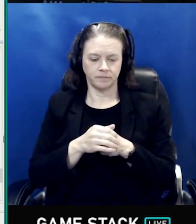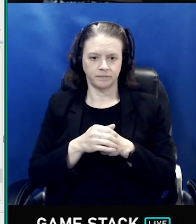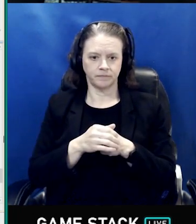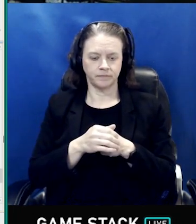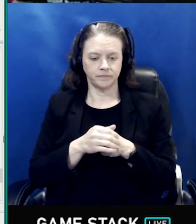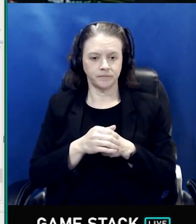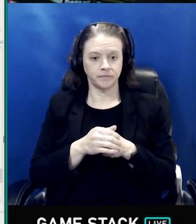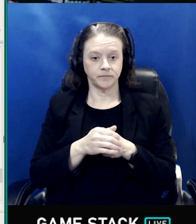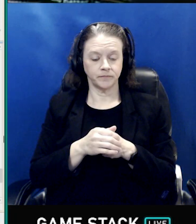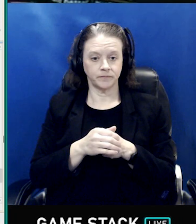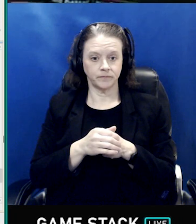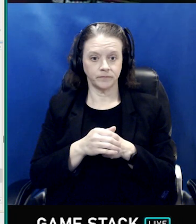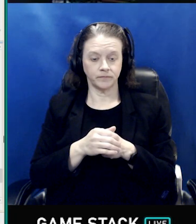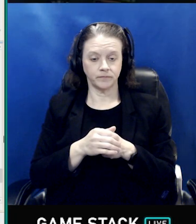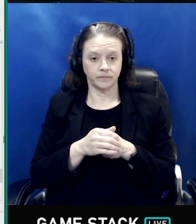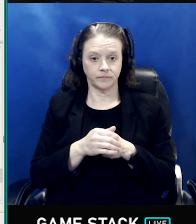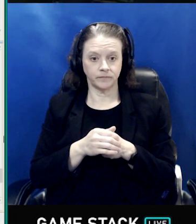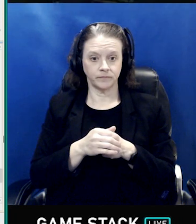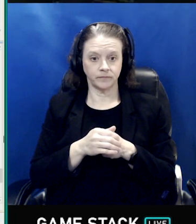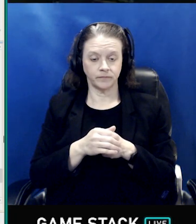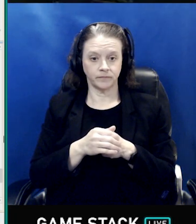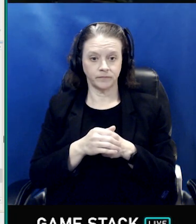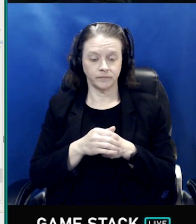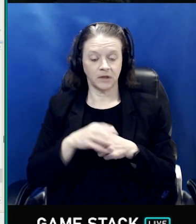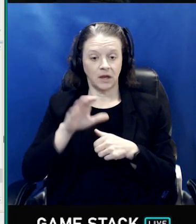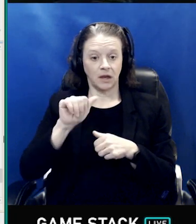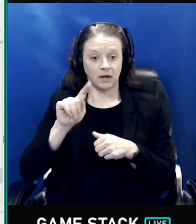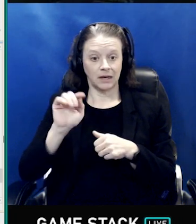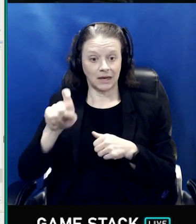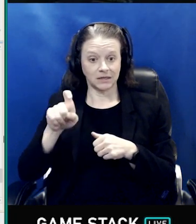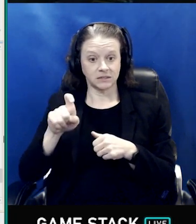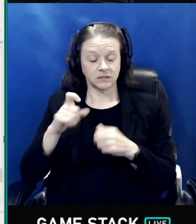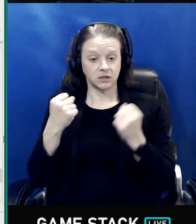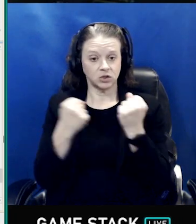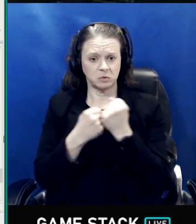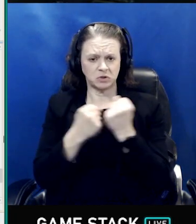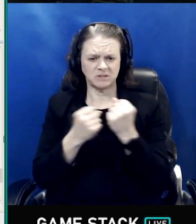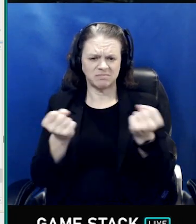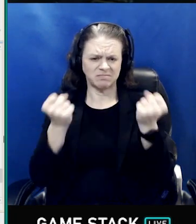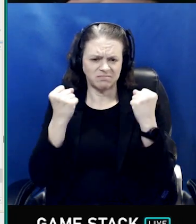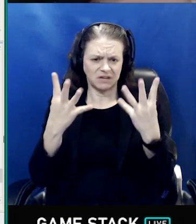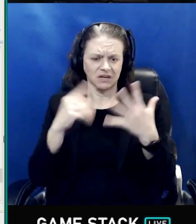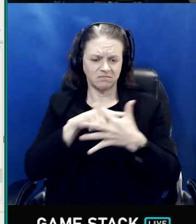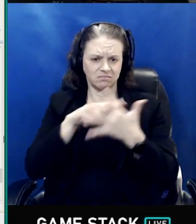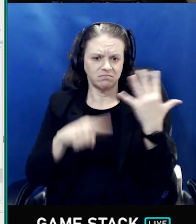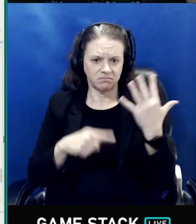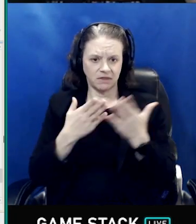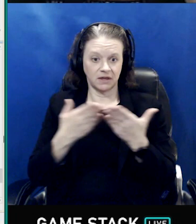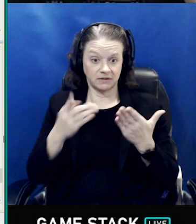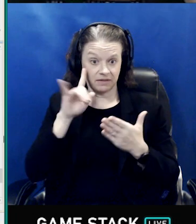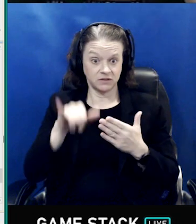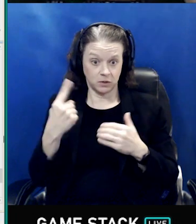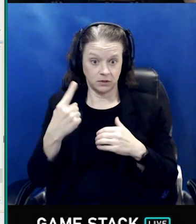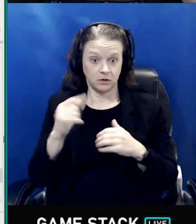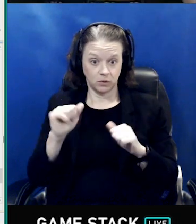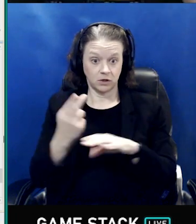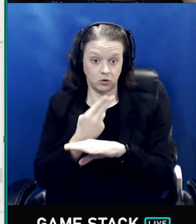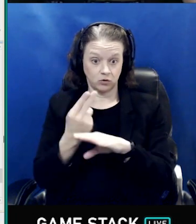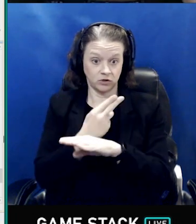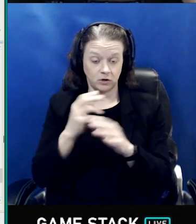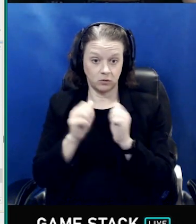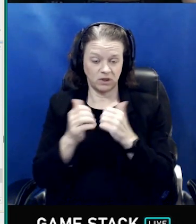So as ADX supports several languages like this one, you can use it with very